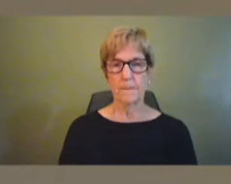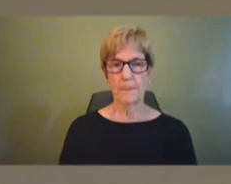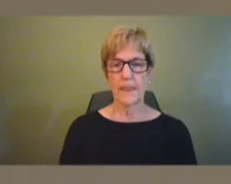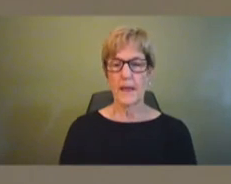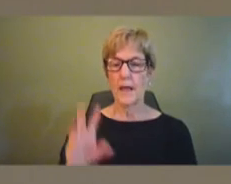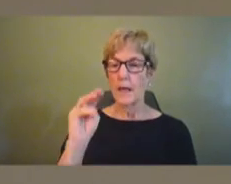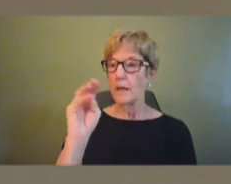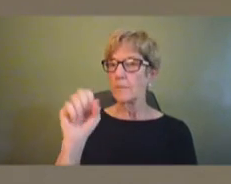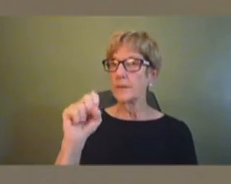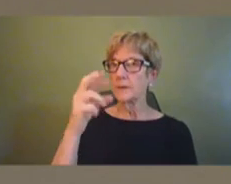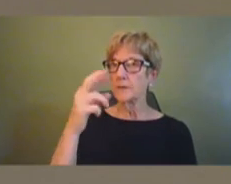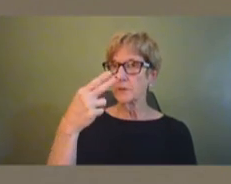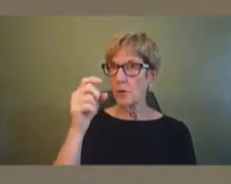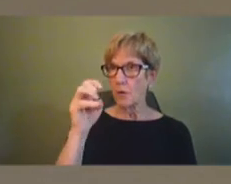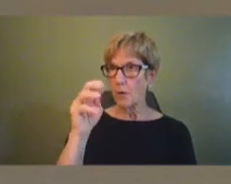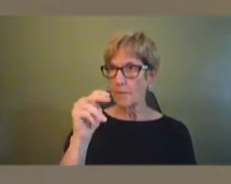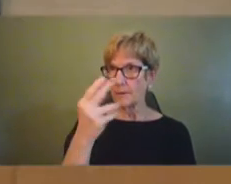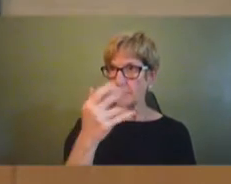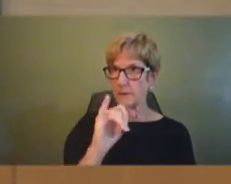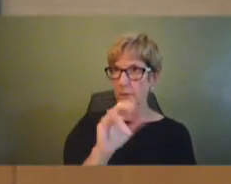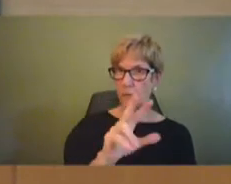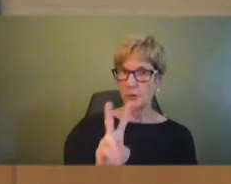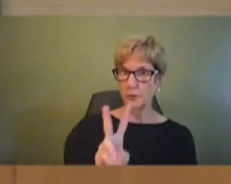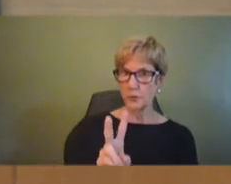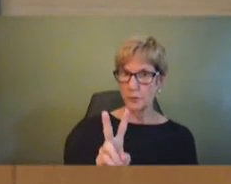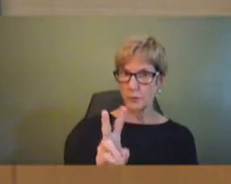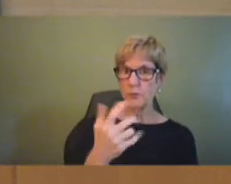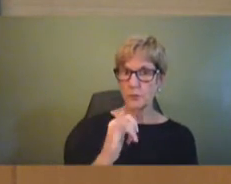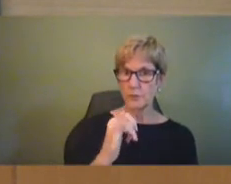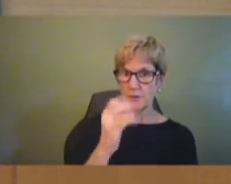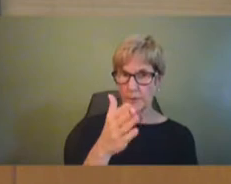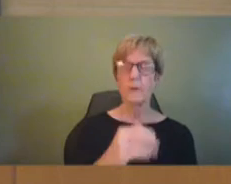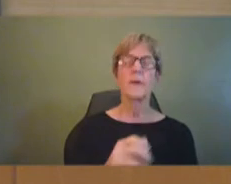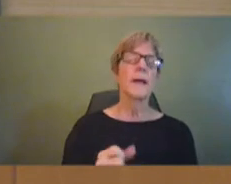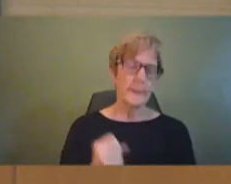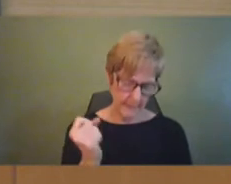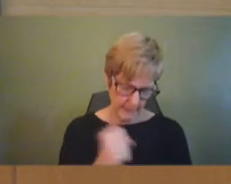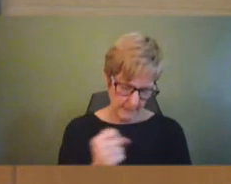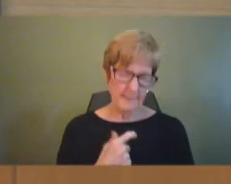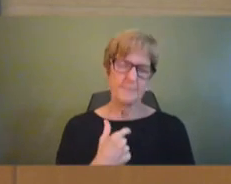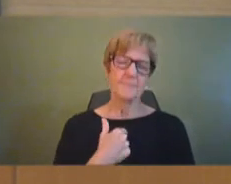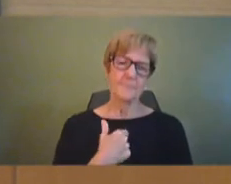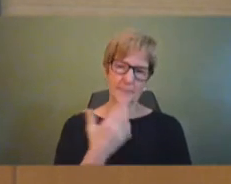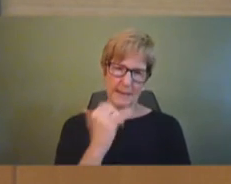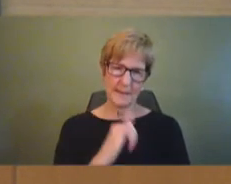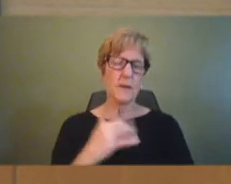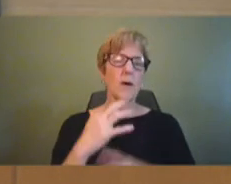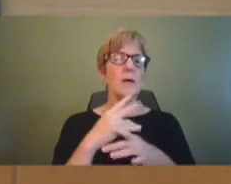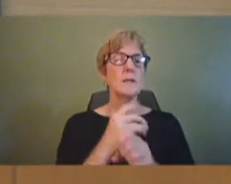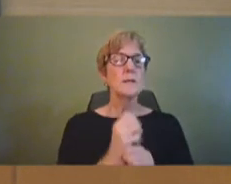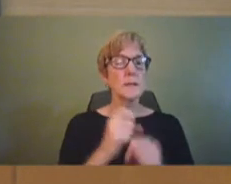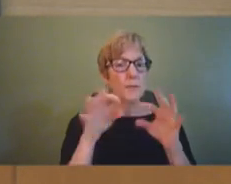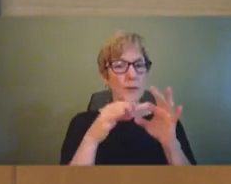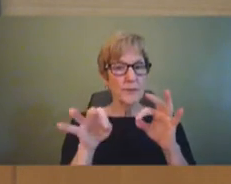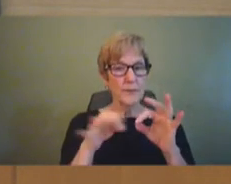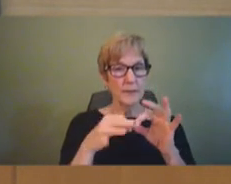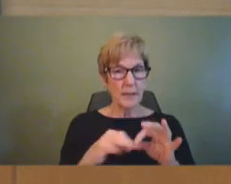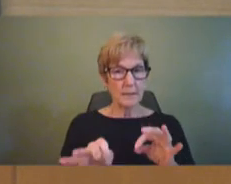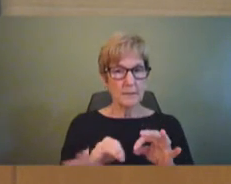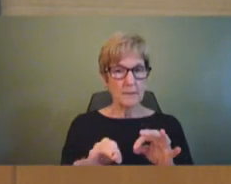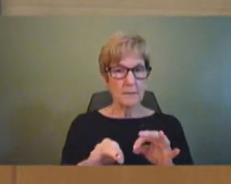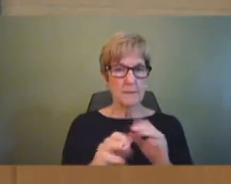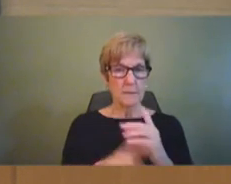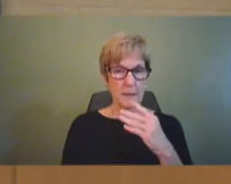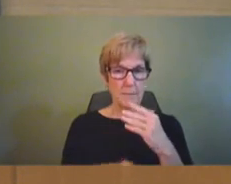still 32 are you still up yes ma'am and I think that is a summary of the text Amendment this is something I that we even